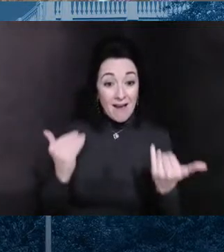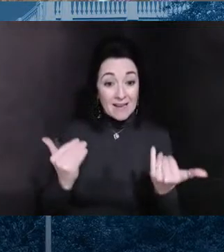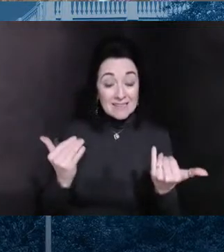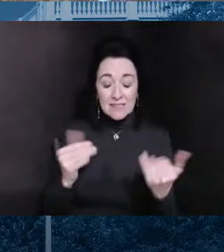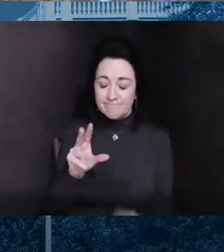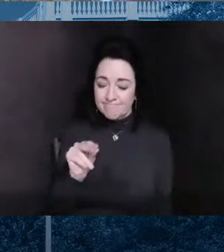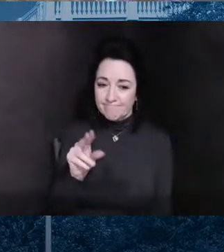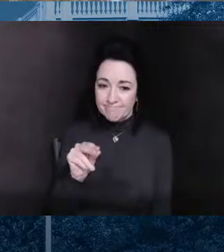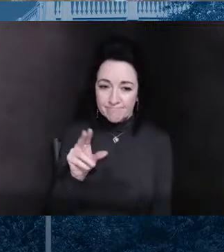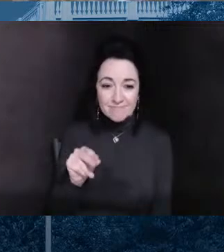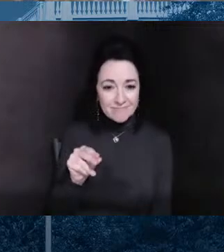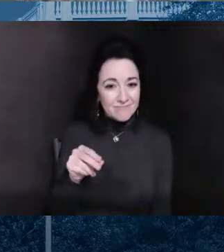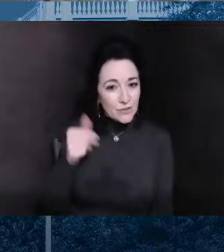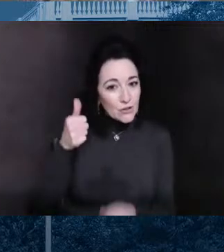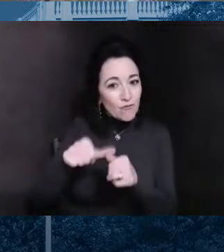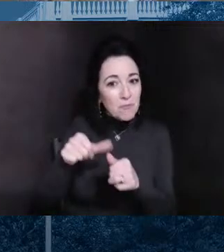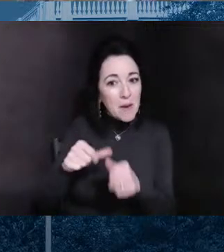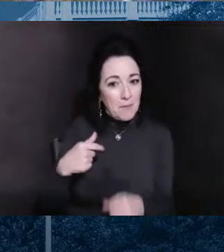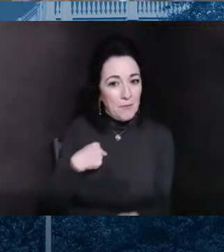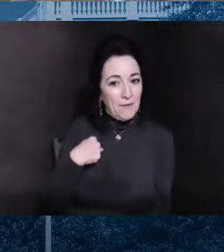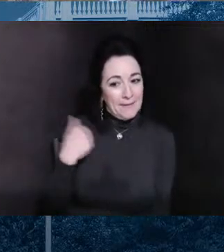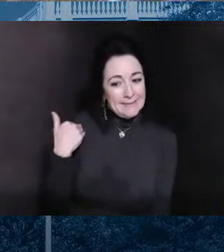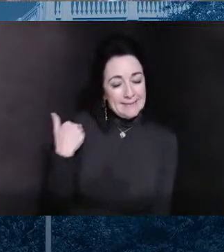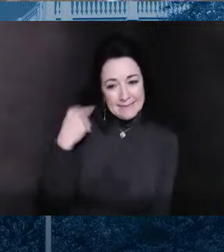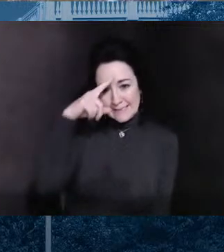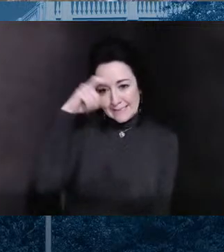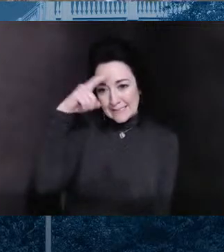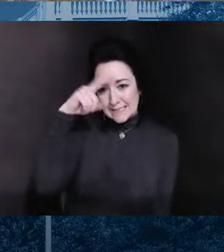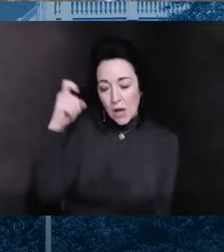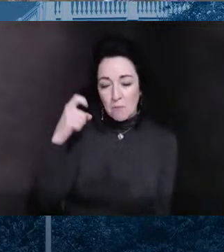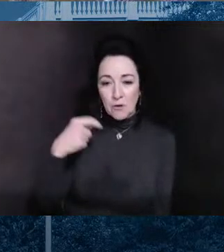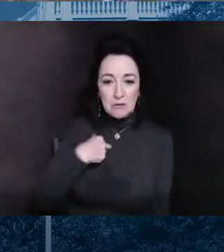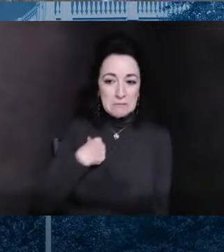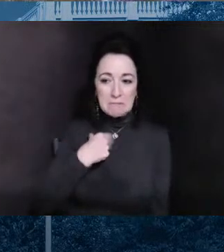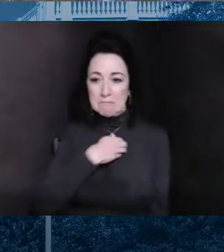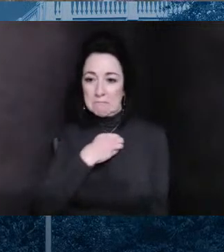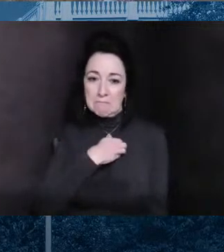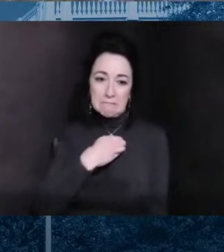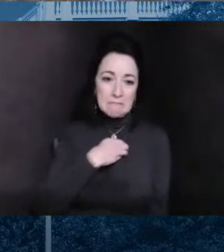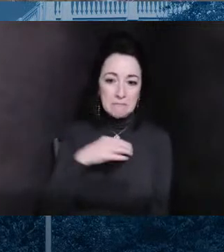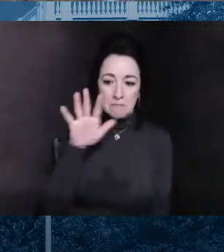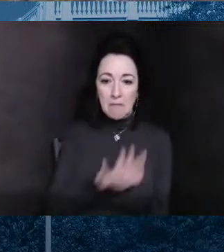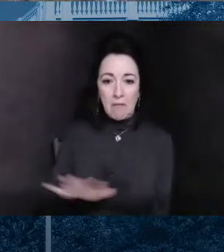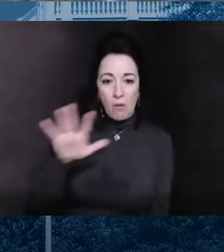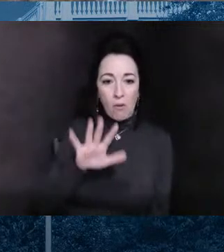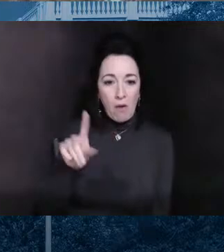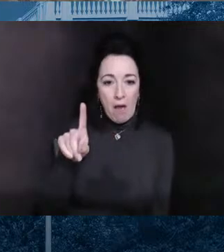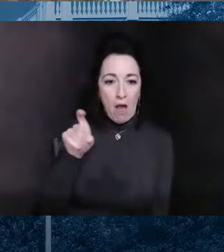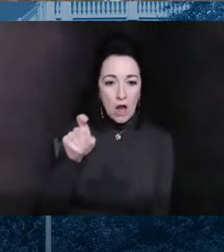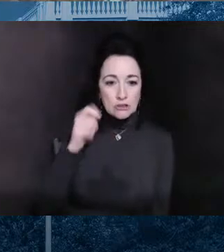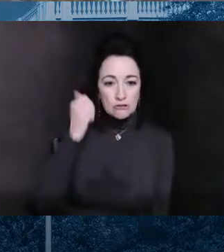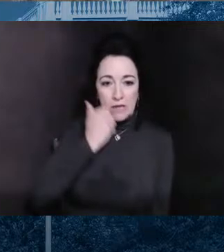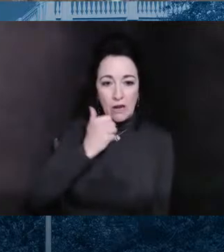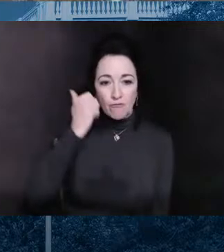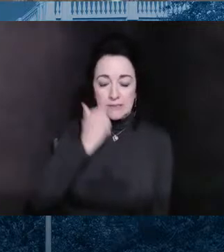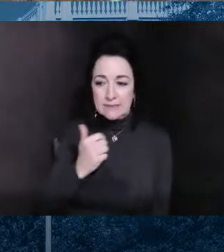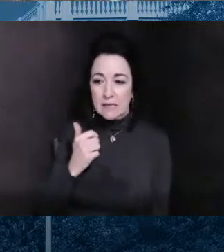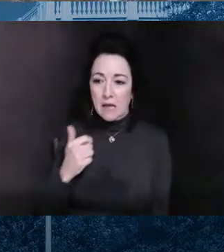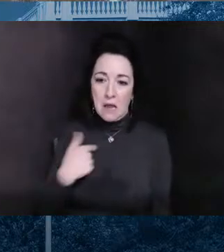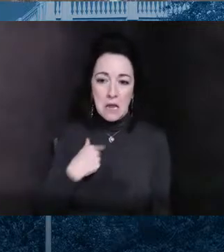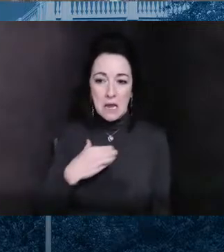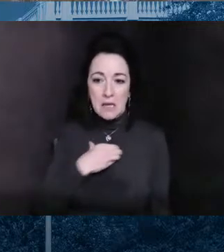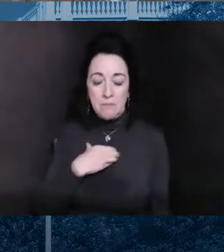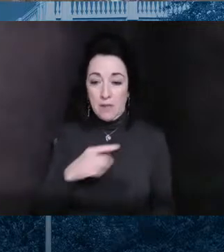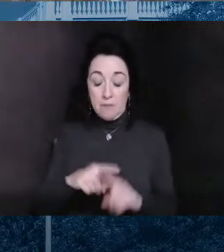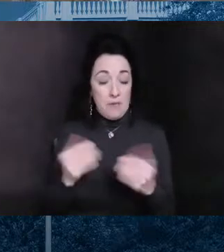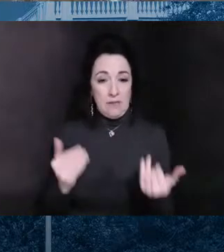complaining about new positive cases that were on average, around 100 per day. So we're 4 times that,